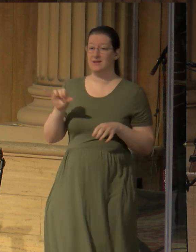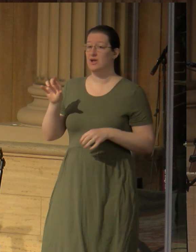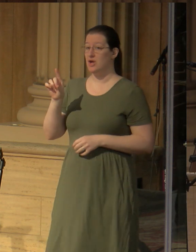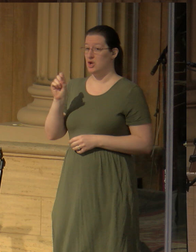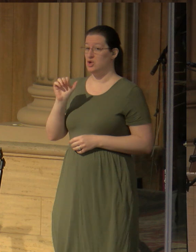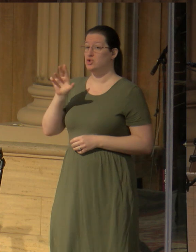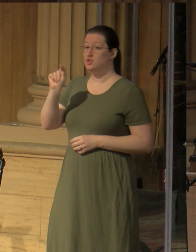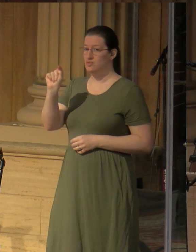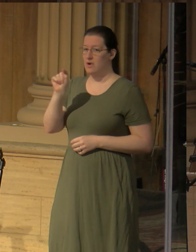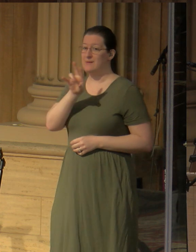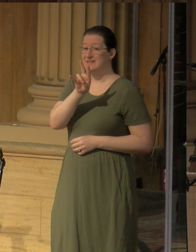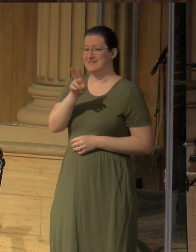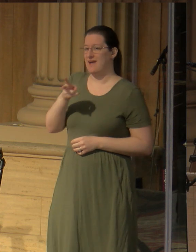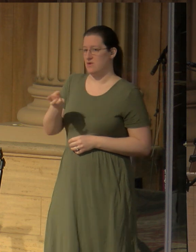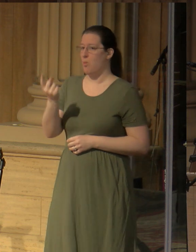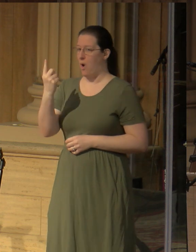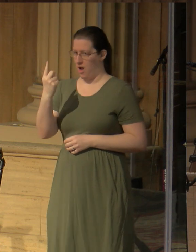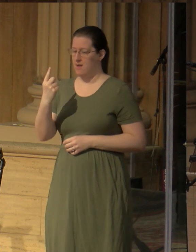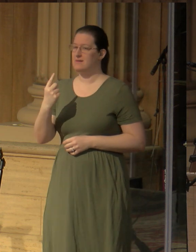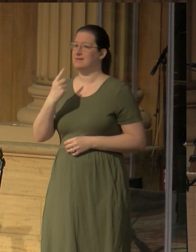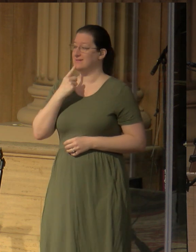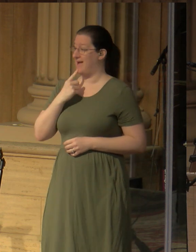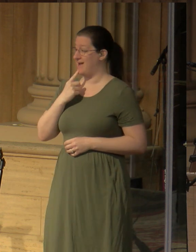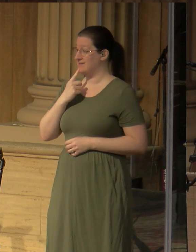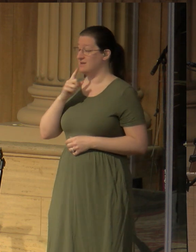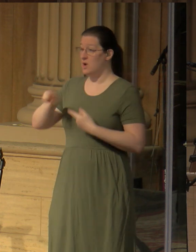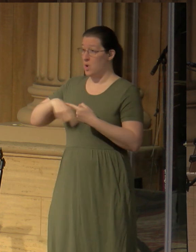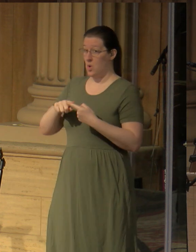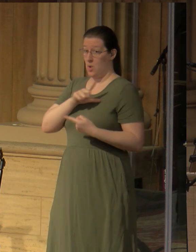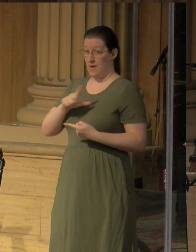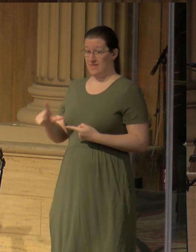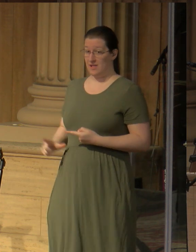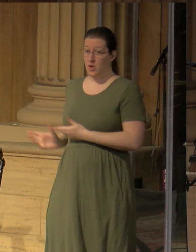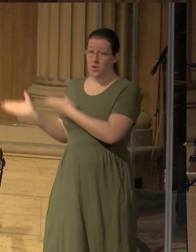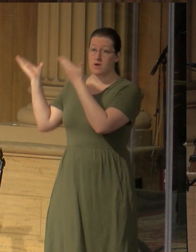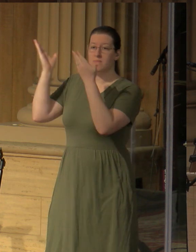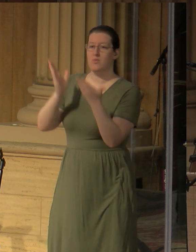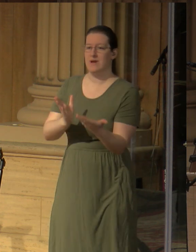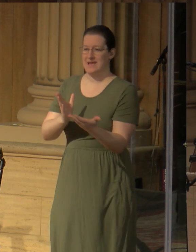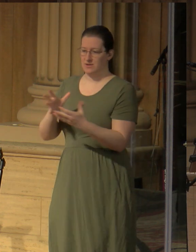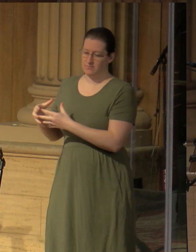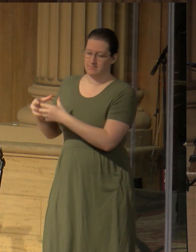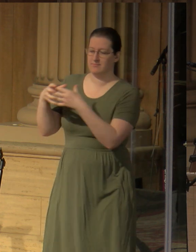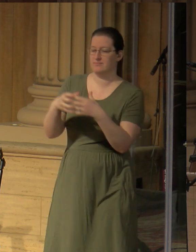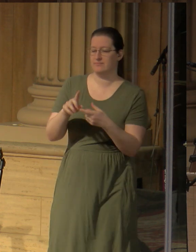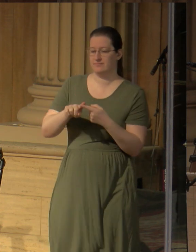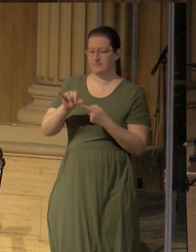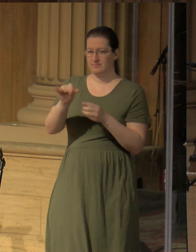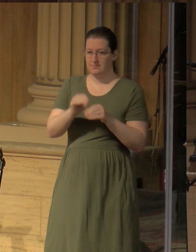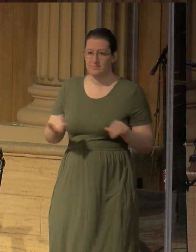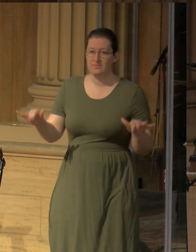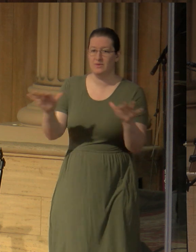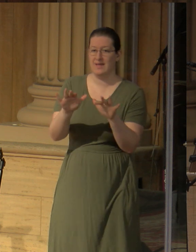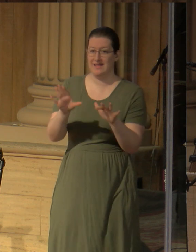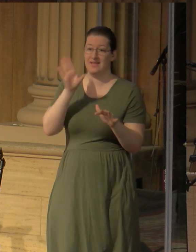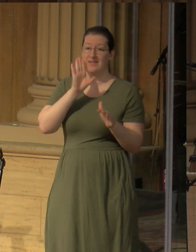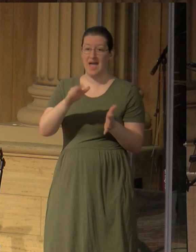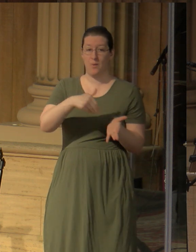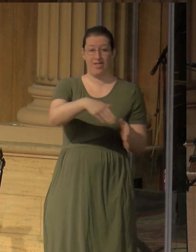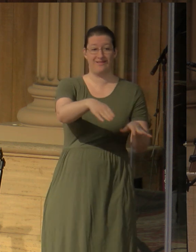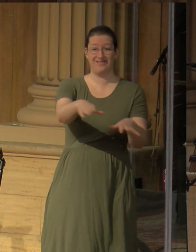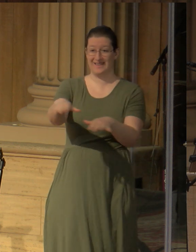your God brings you into the land that you are entering to take possession of it and clears away many nations before you, the Hittites,